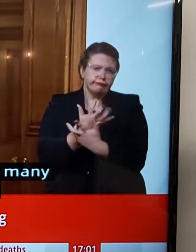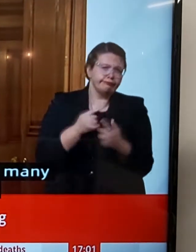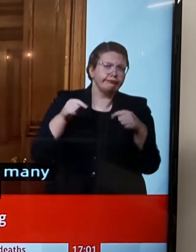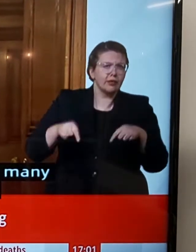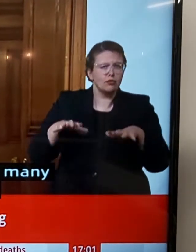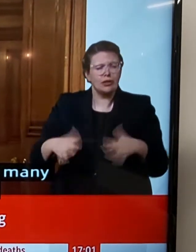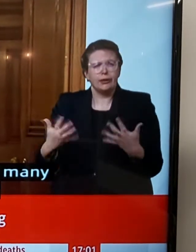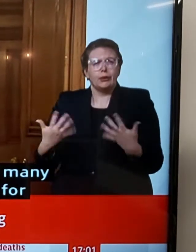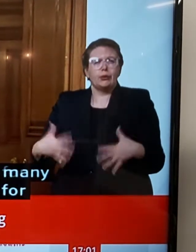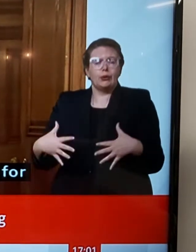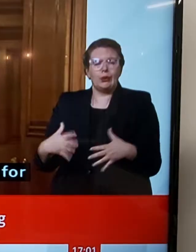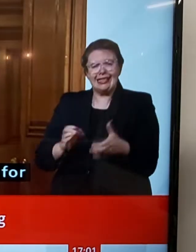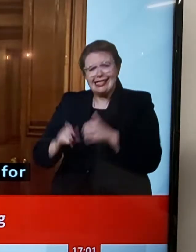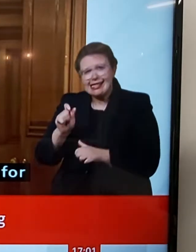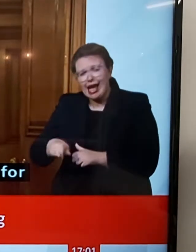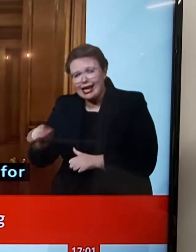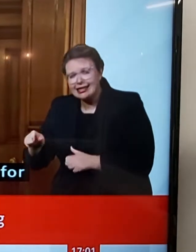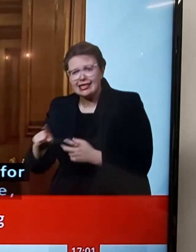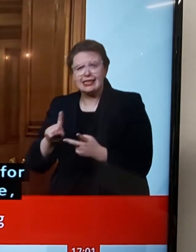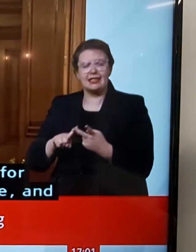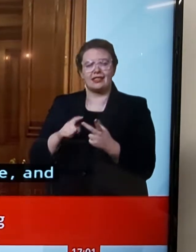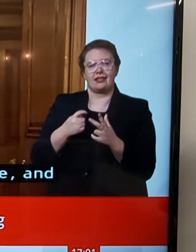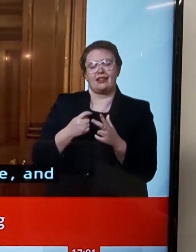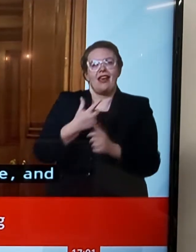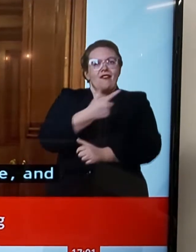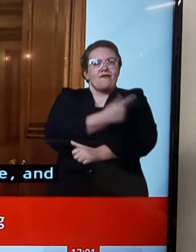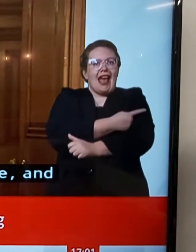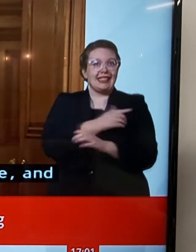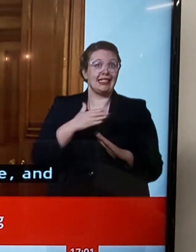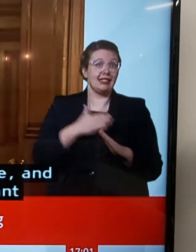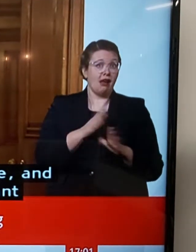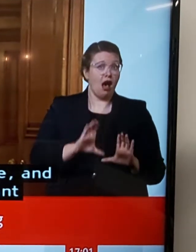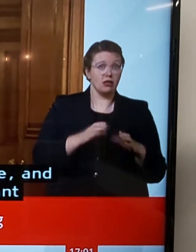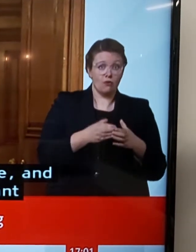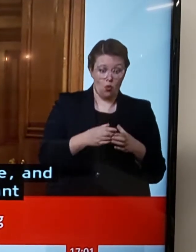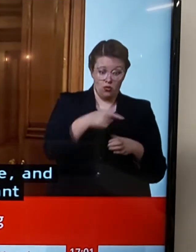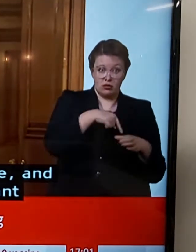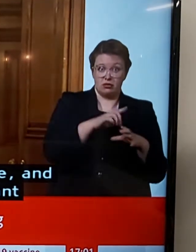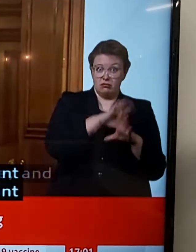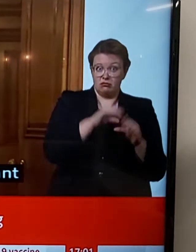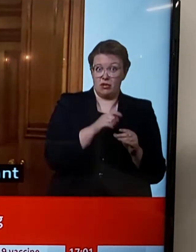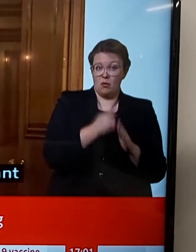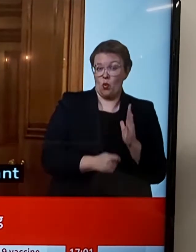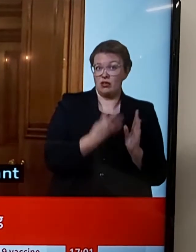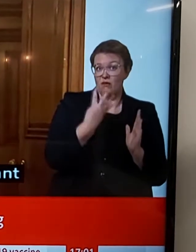scientists, Bingham, and the Vaccine Task Force, which has procured over